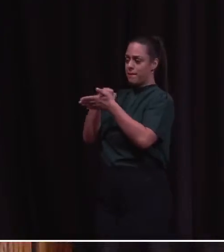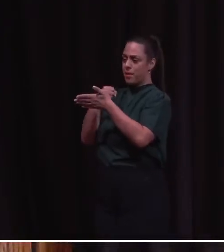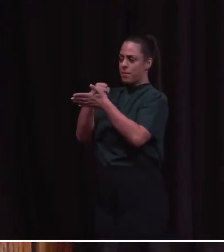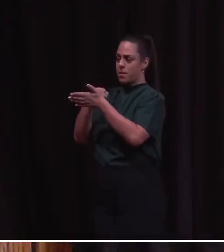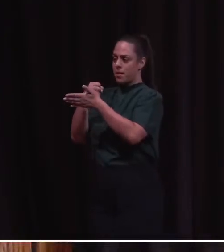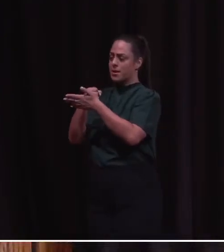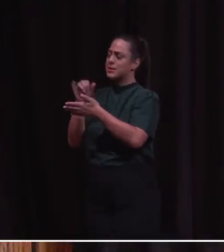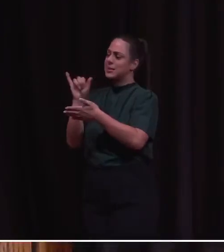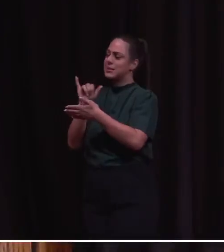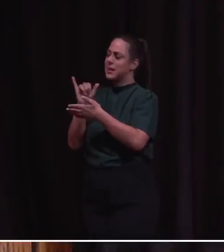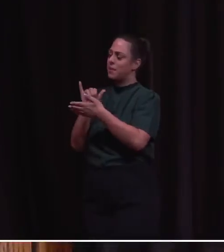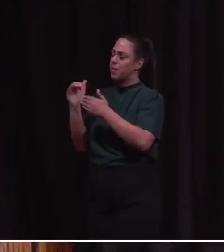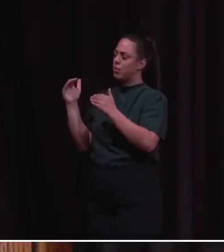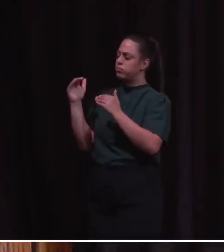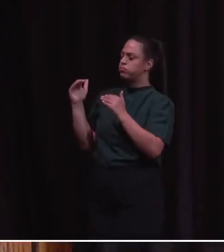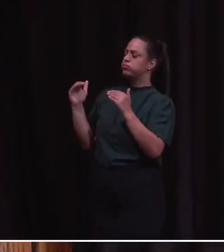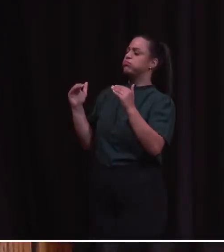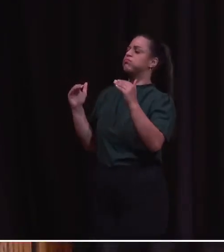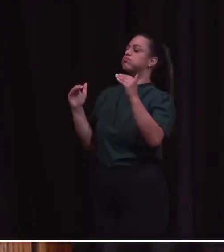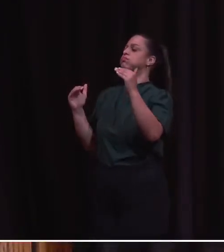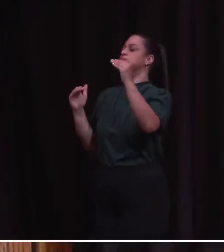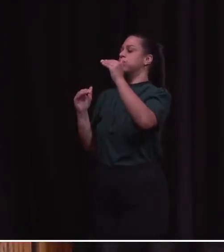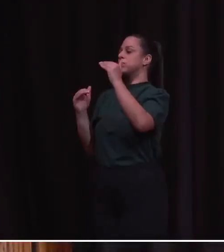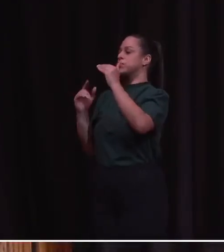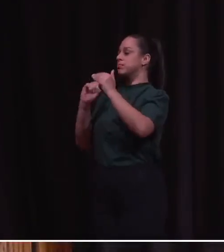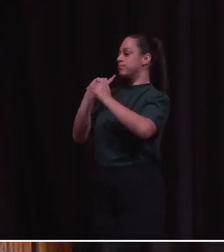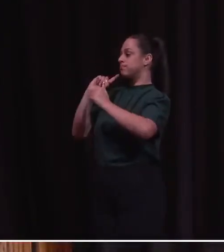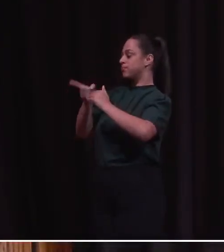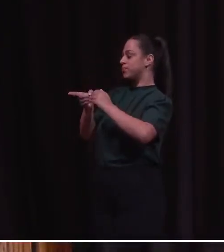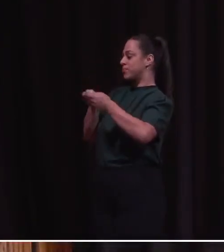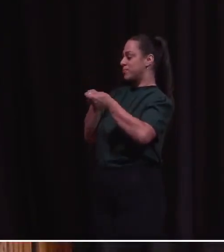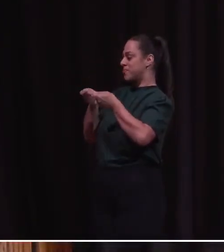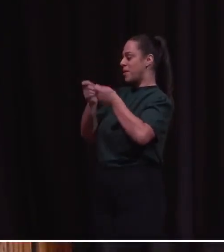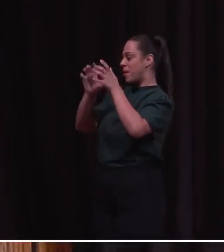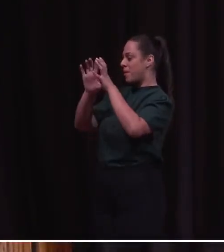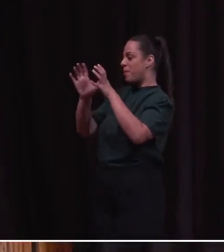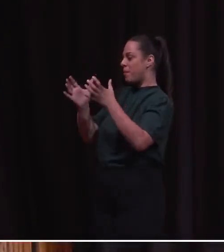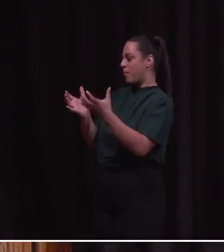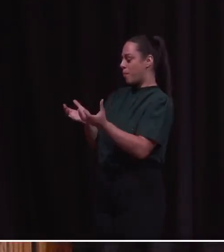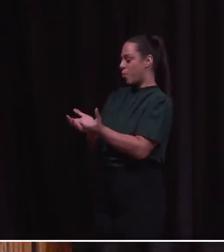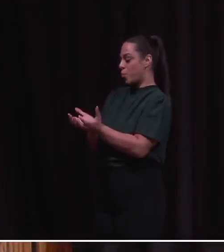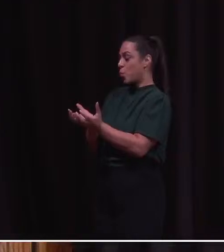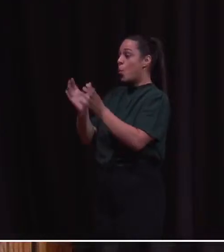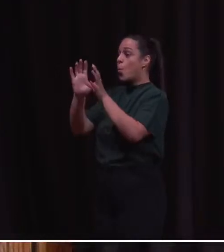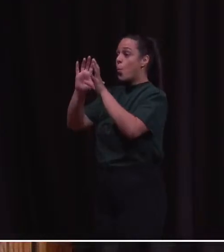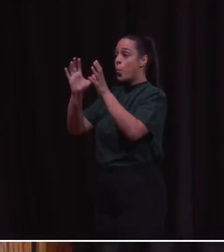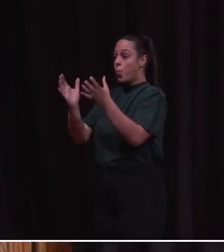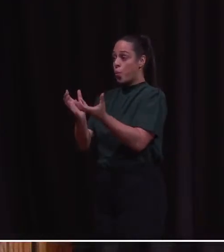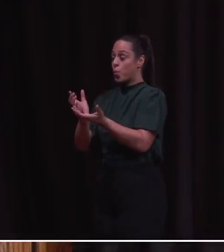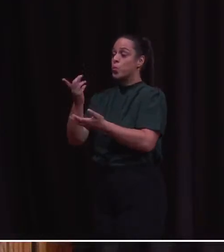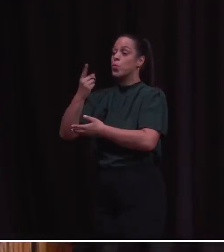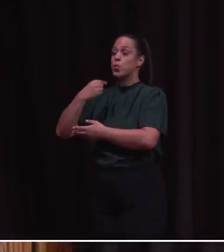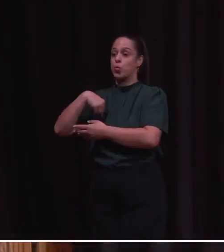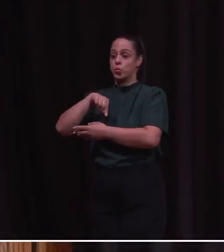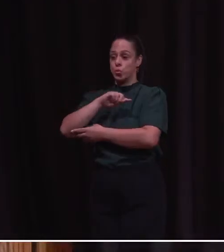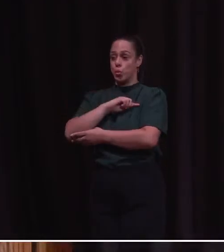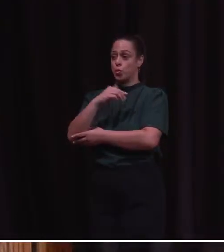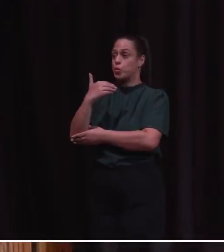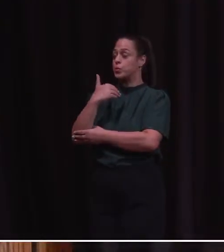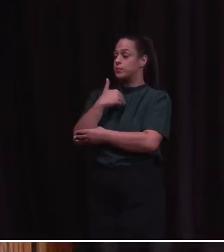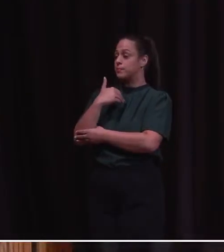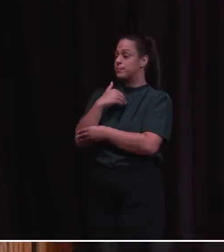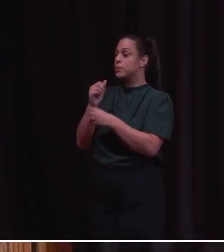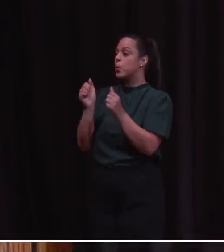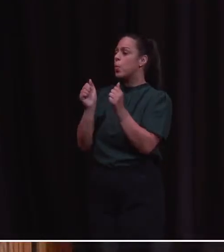the world. They are entwined. The world we live in, a white supremacist capitalist